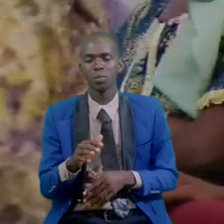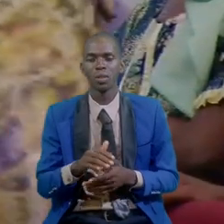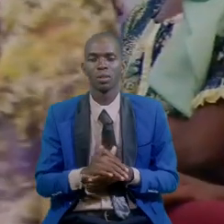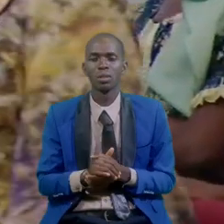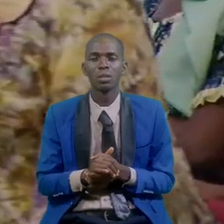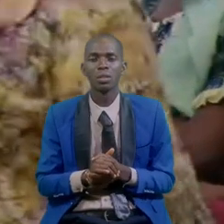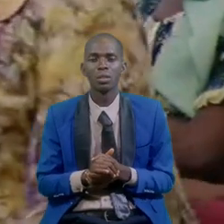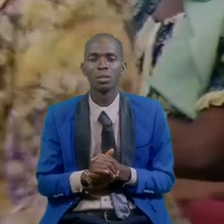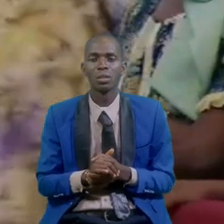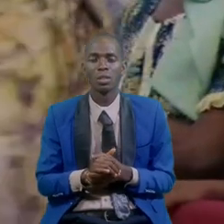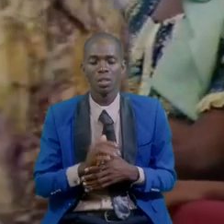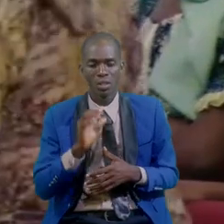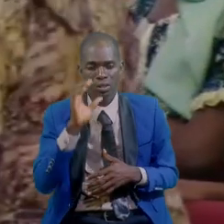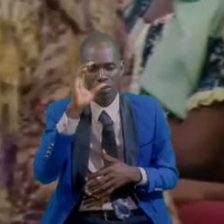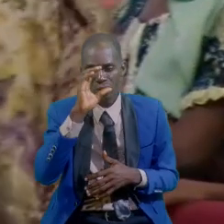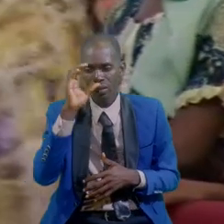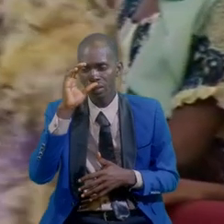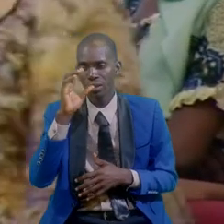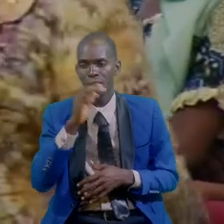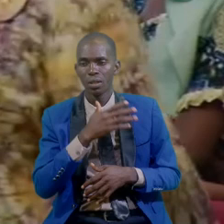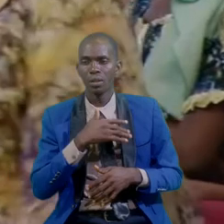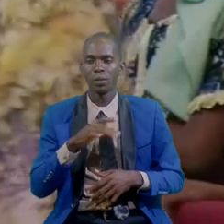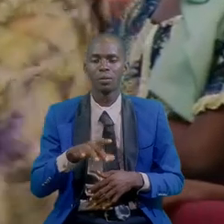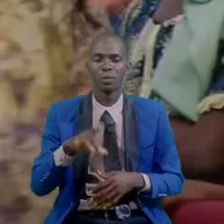Search and find out